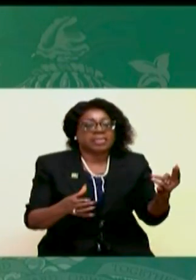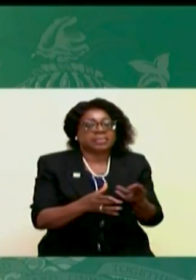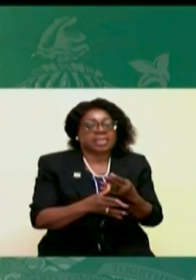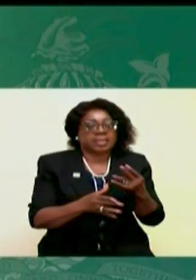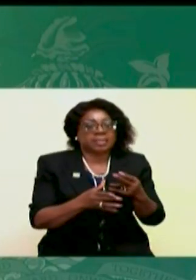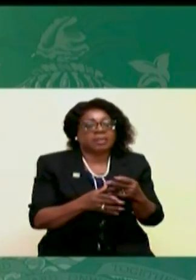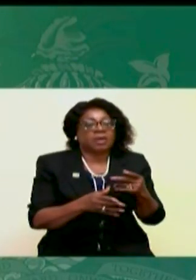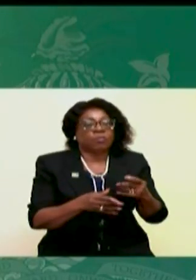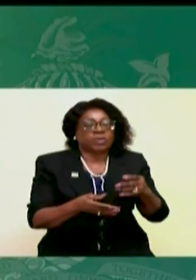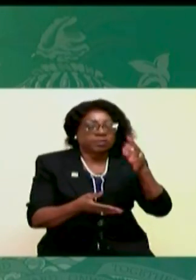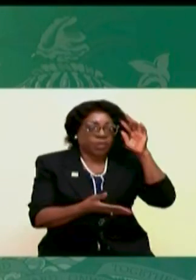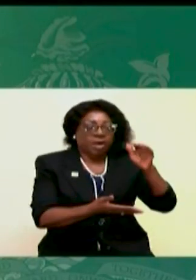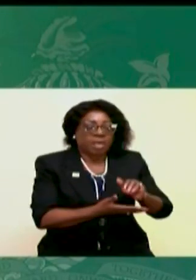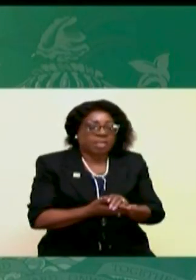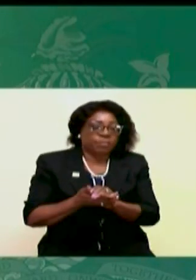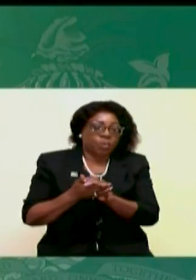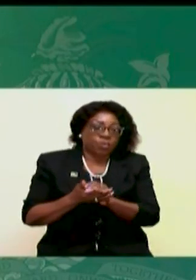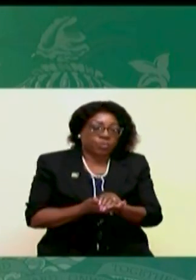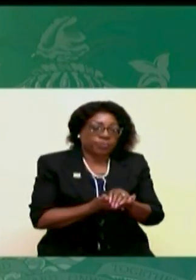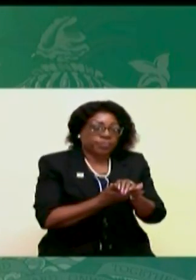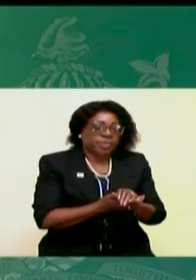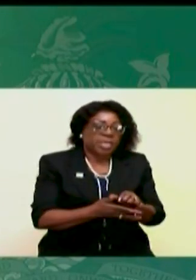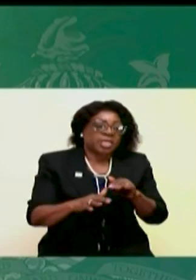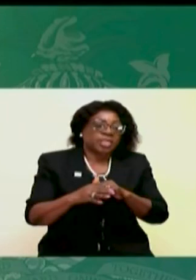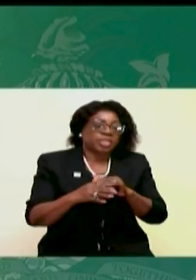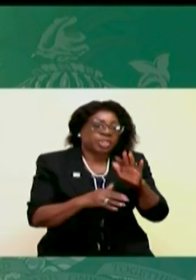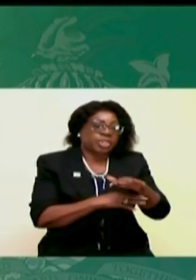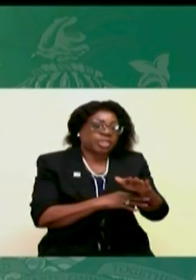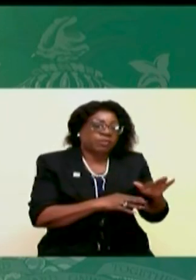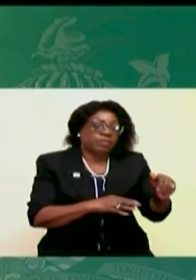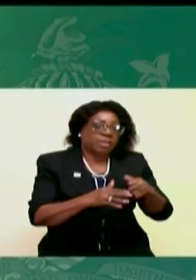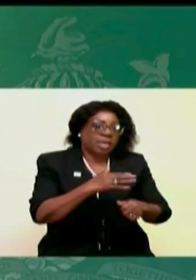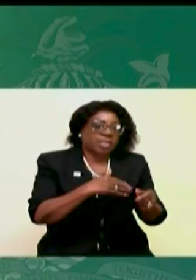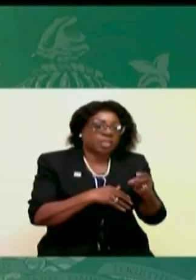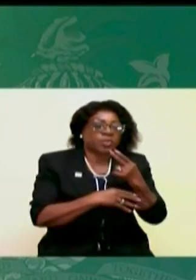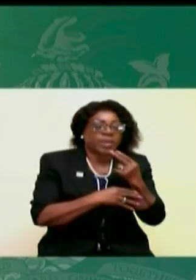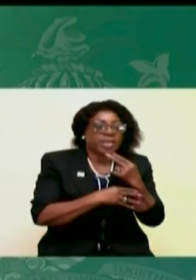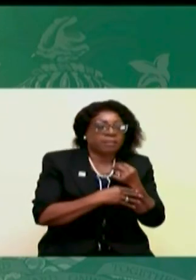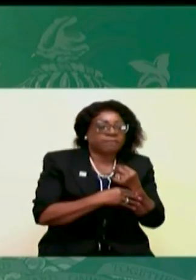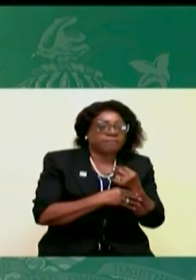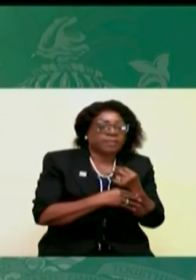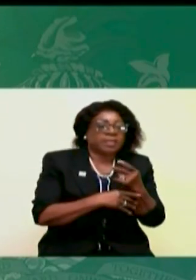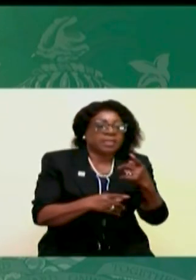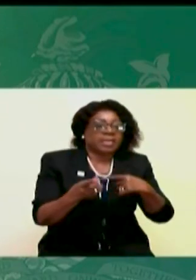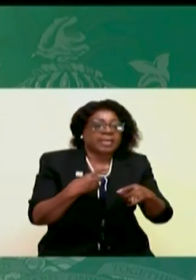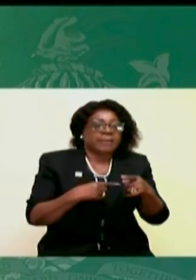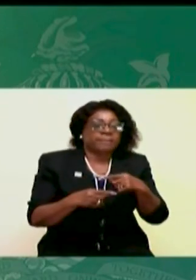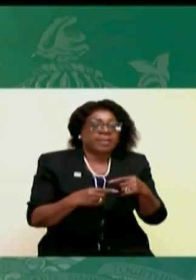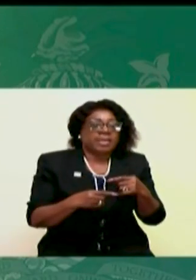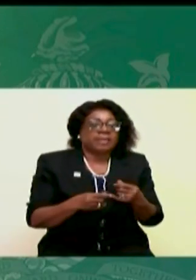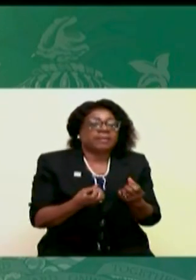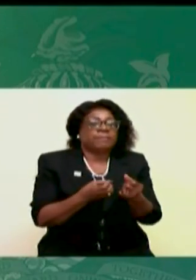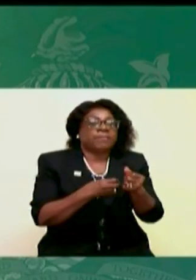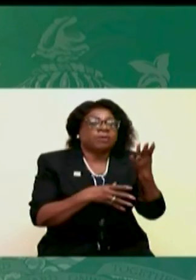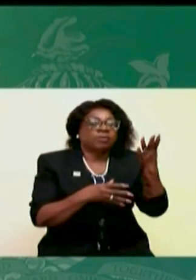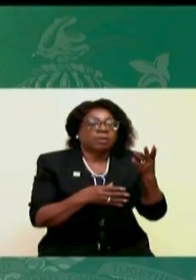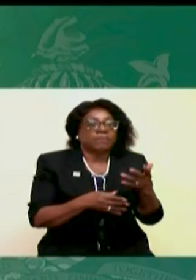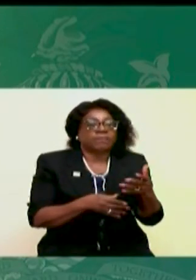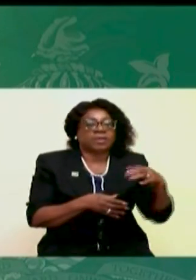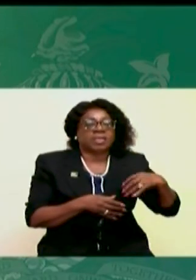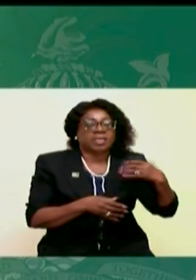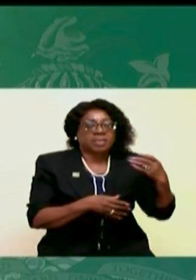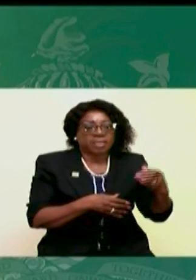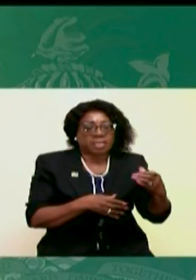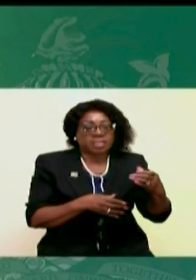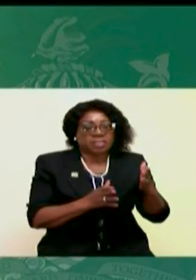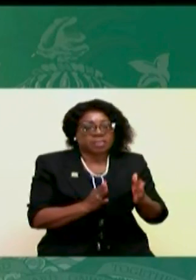for honeymoons. Although children under 12 ranked high in the results, it was found that the majority of Canadian travelers